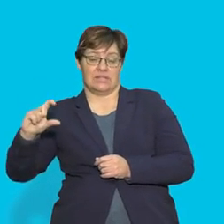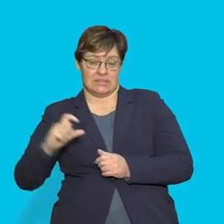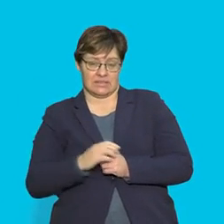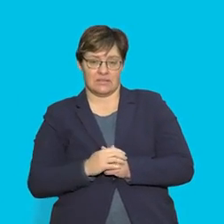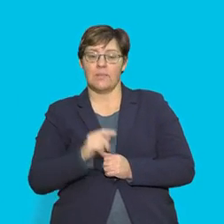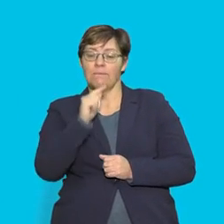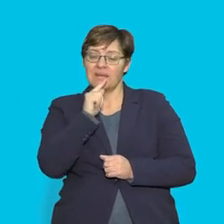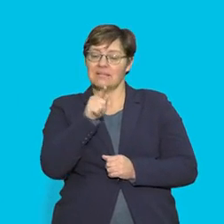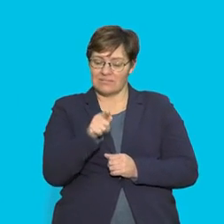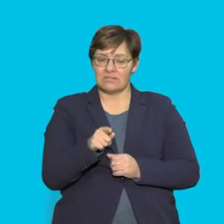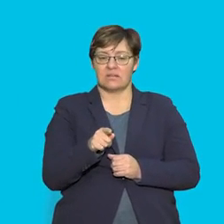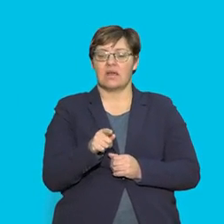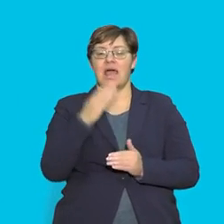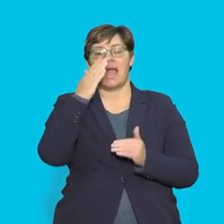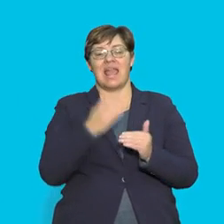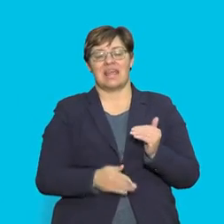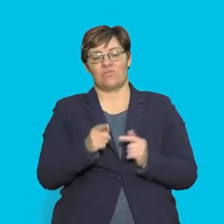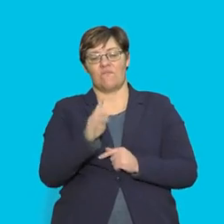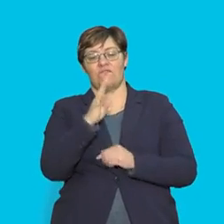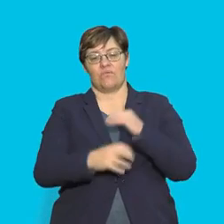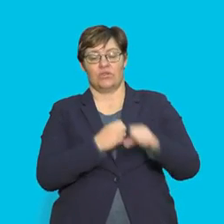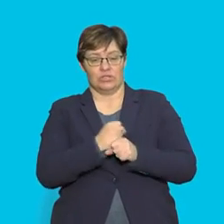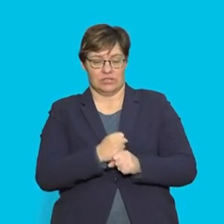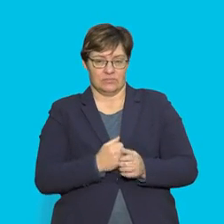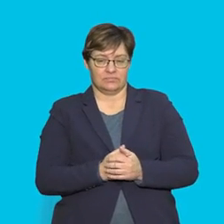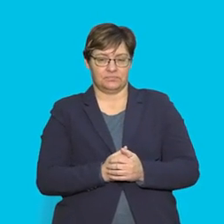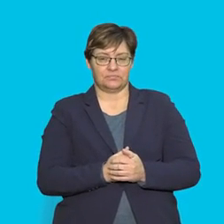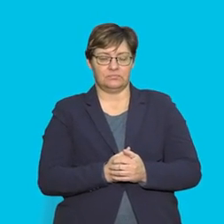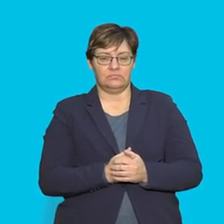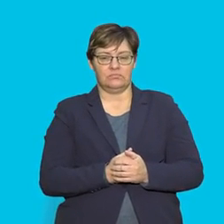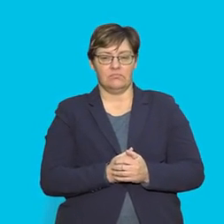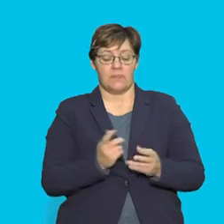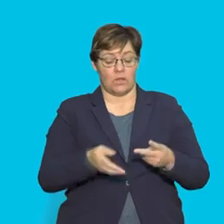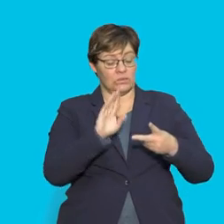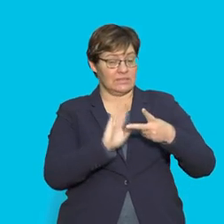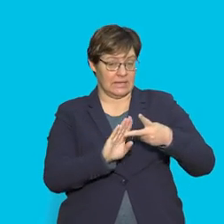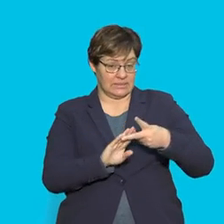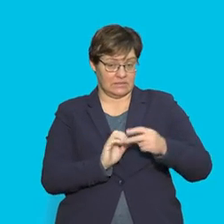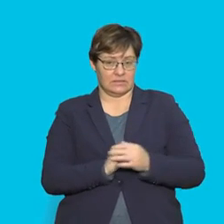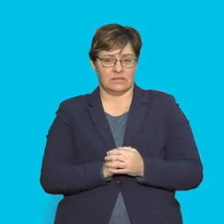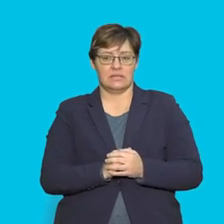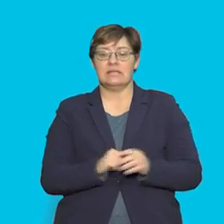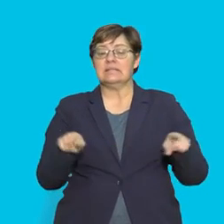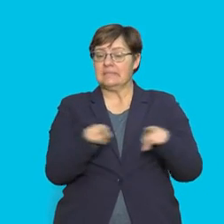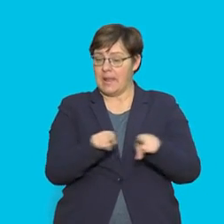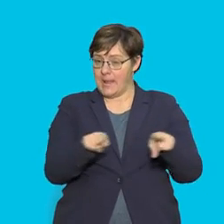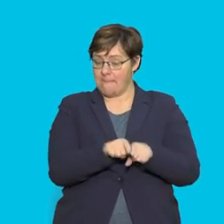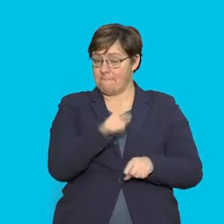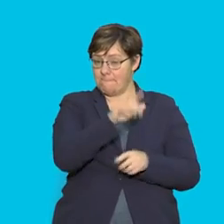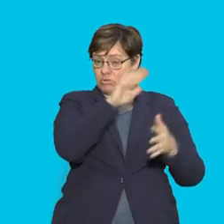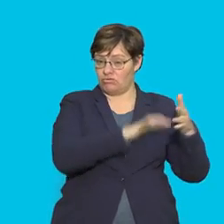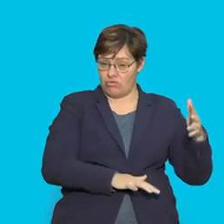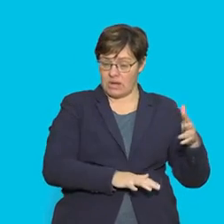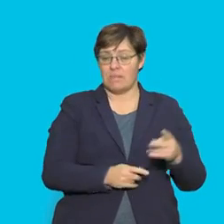227,177.82 cents. And that's how much Selby will have at the end of the 4 years. Now from there,